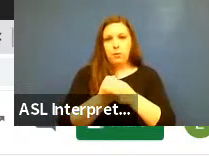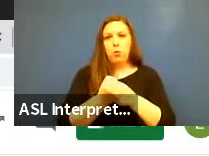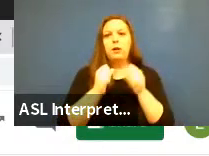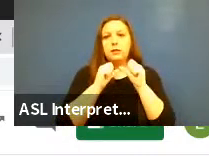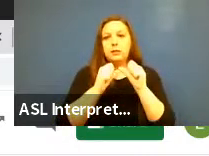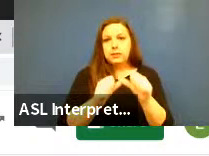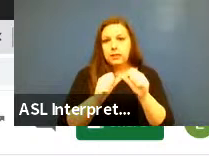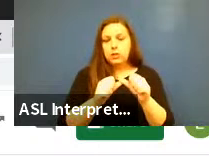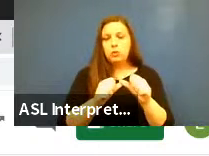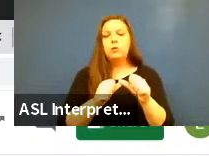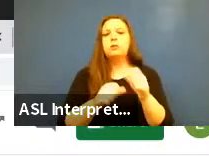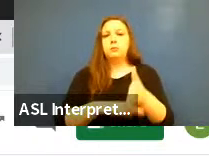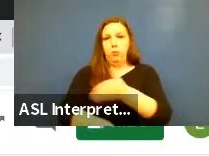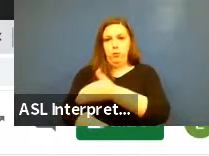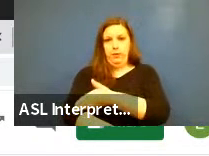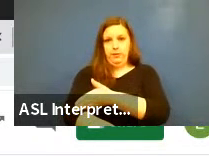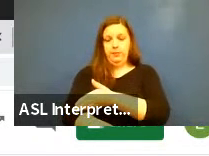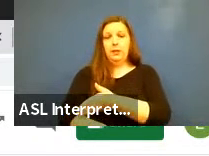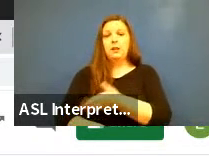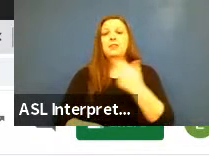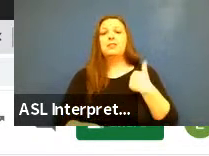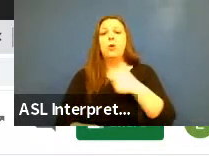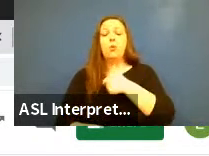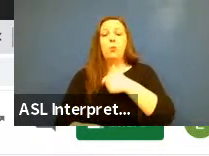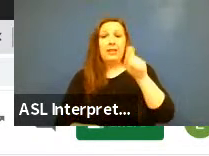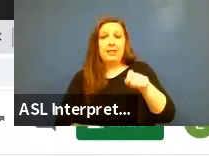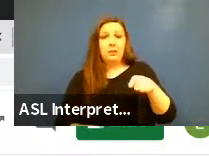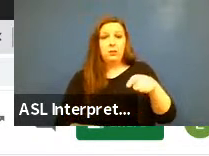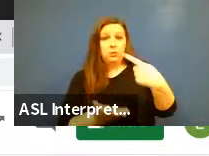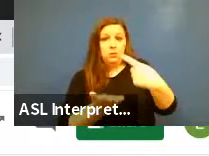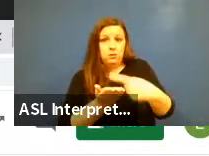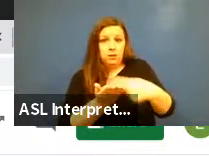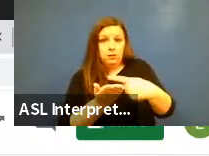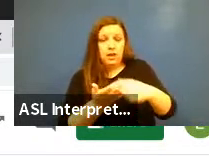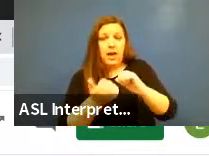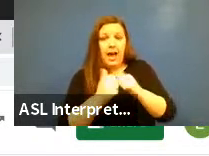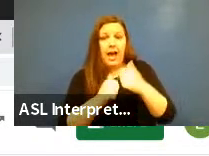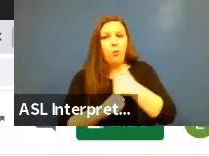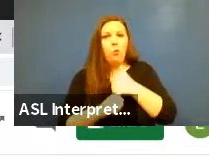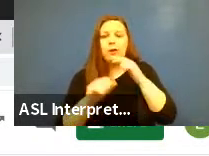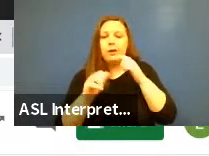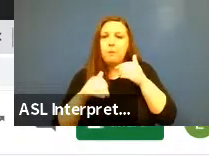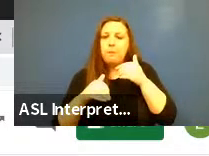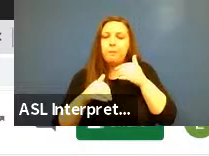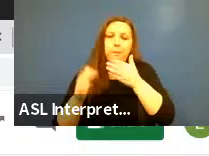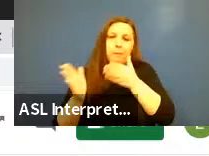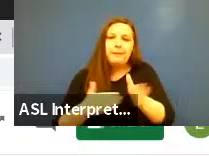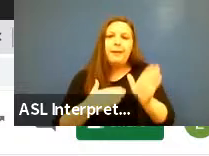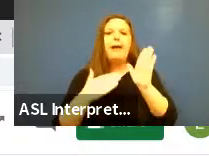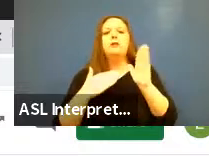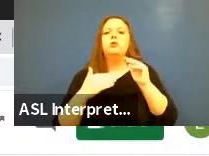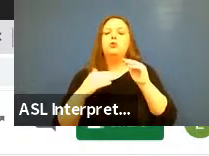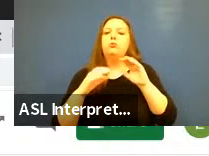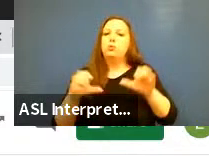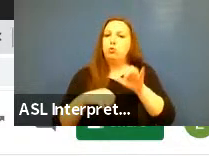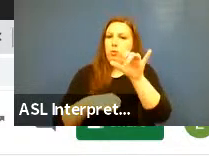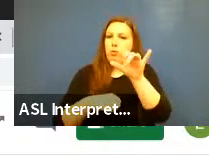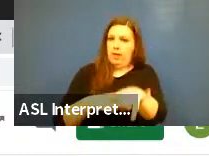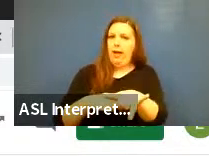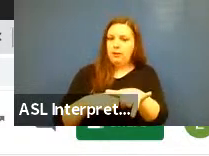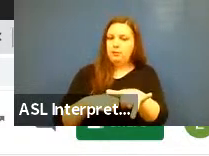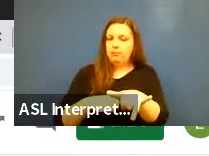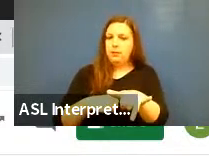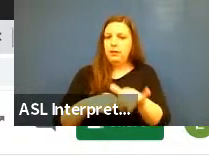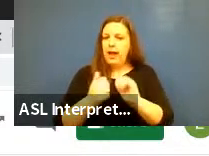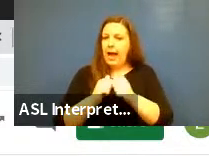improvement. What we need to discuss is how we plan on doing that, how we want to move forward with doing that.